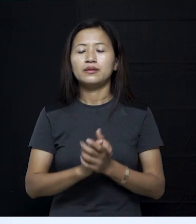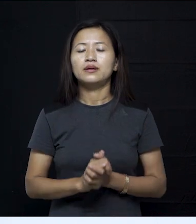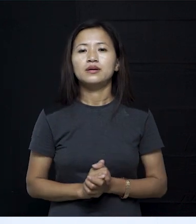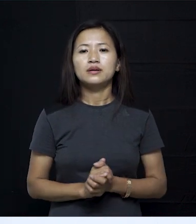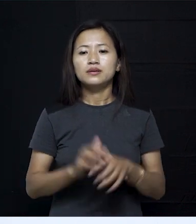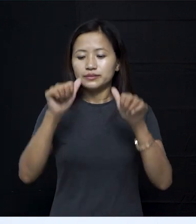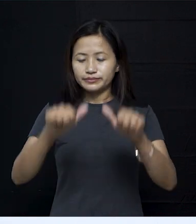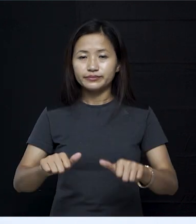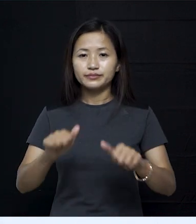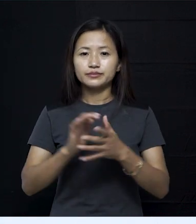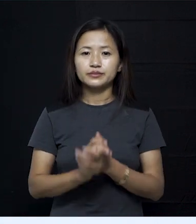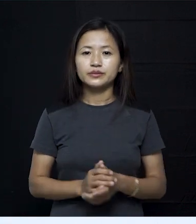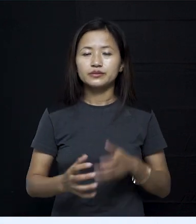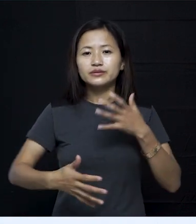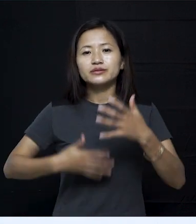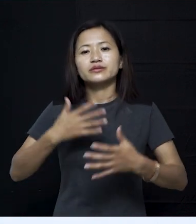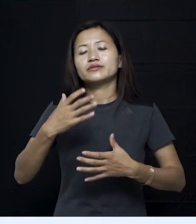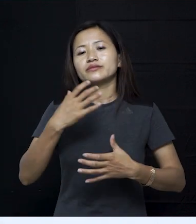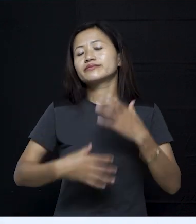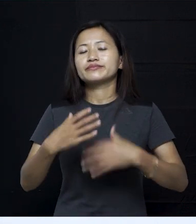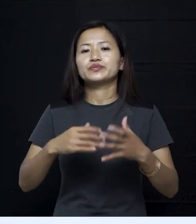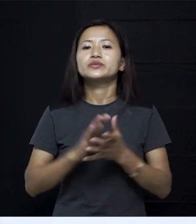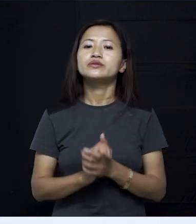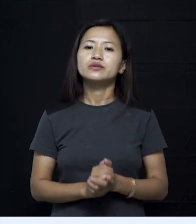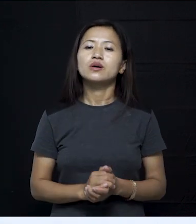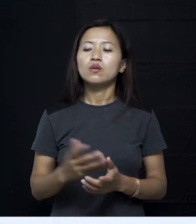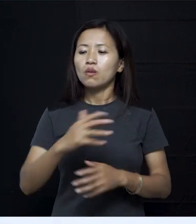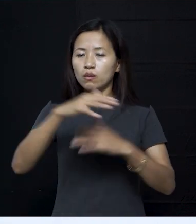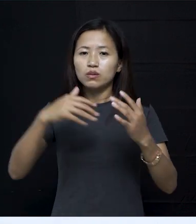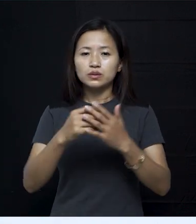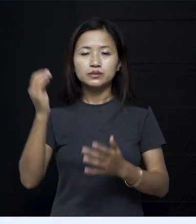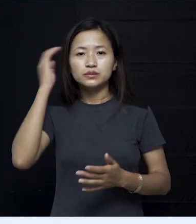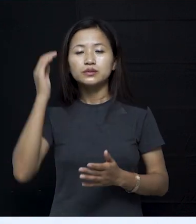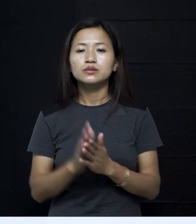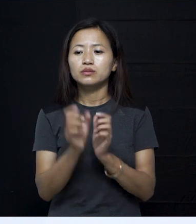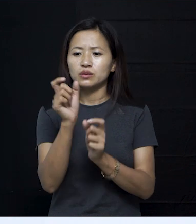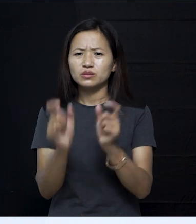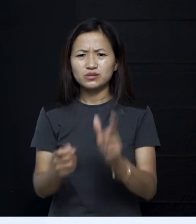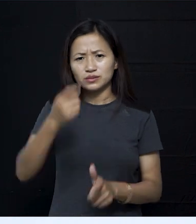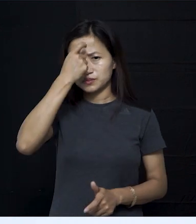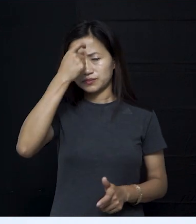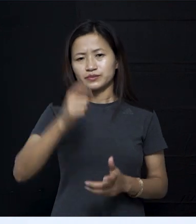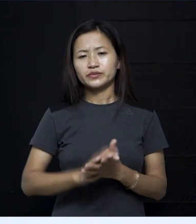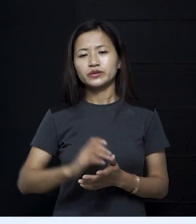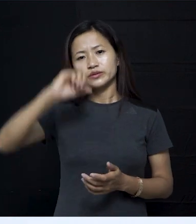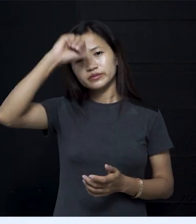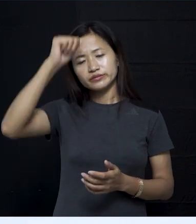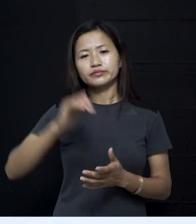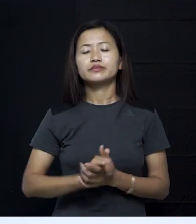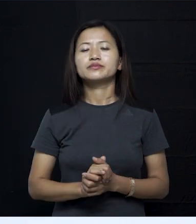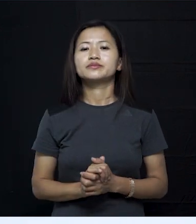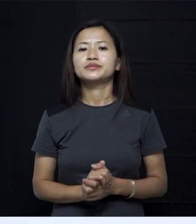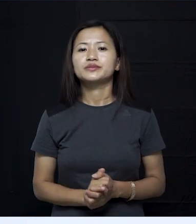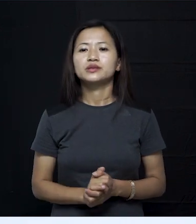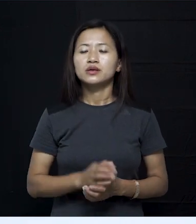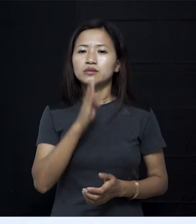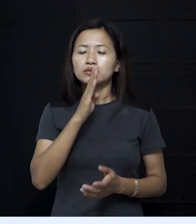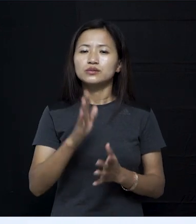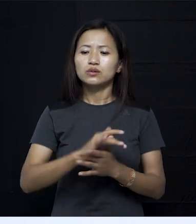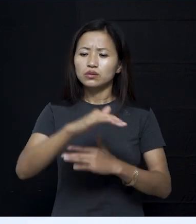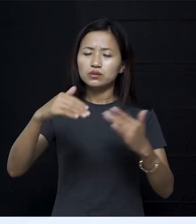and harvested in September and October, okay? Then the third one is Zaid, and this